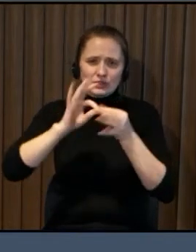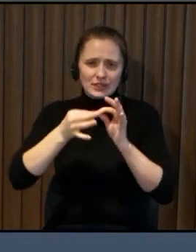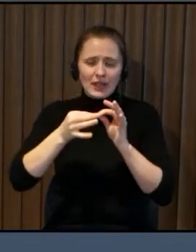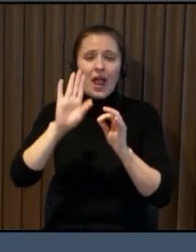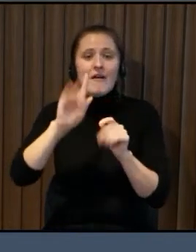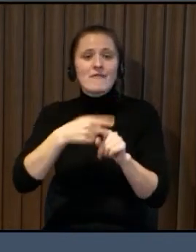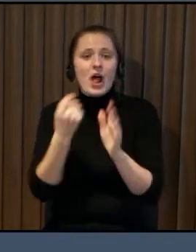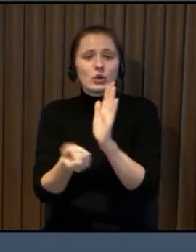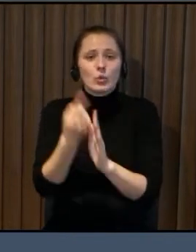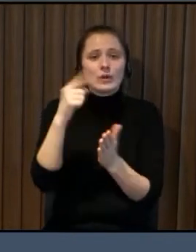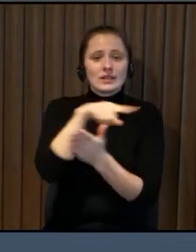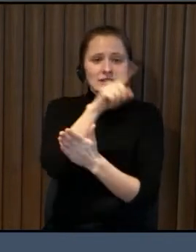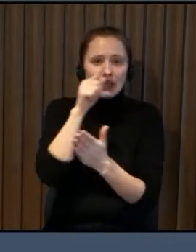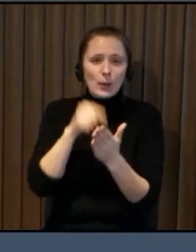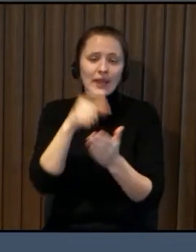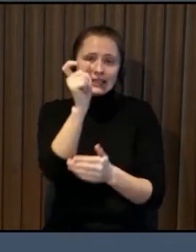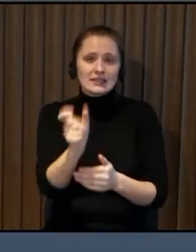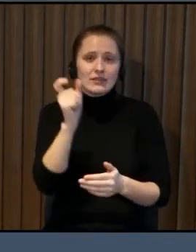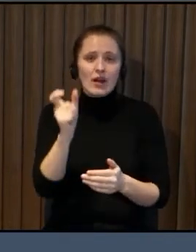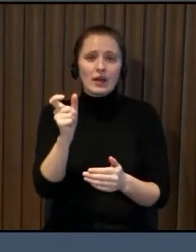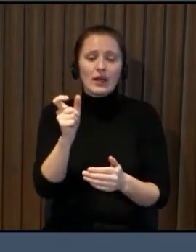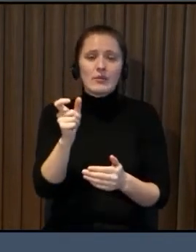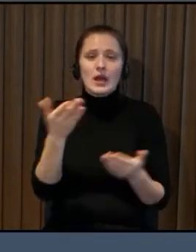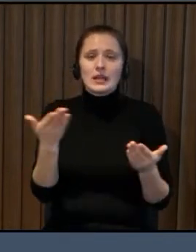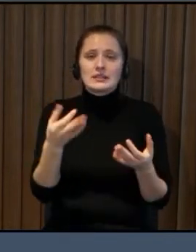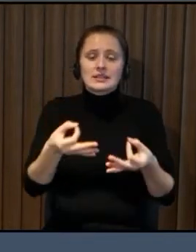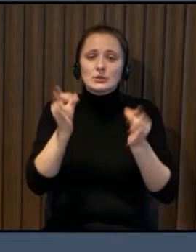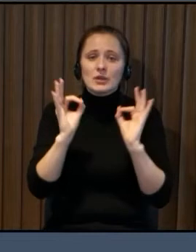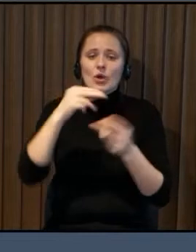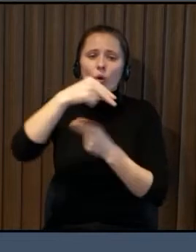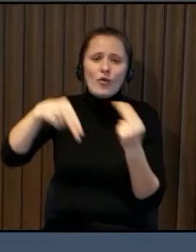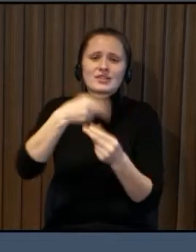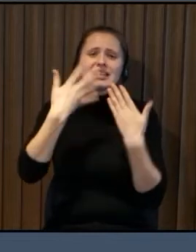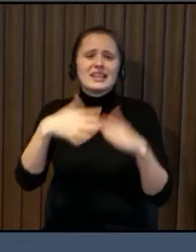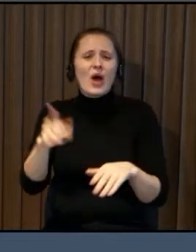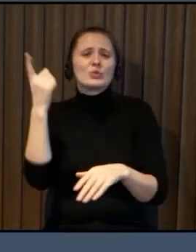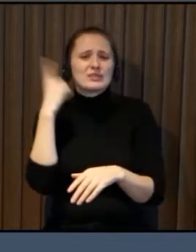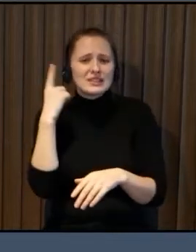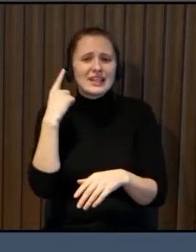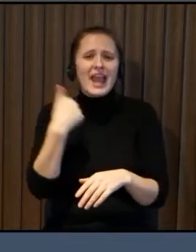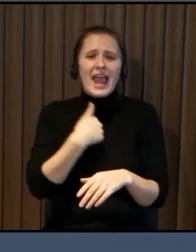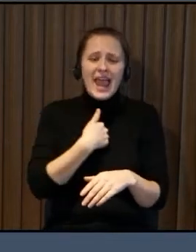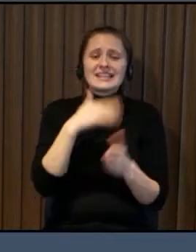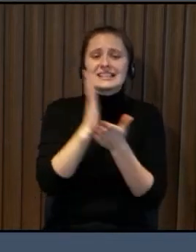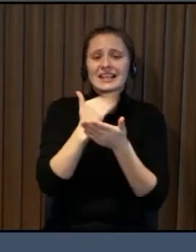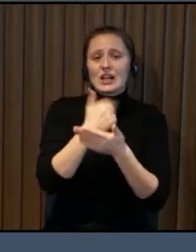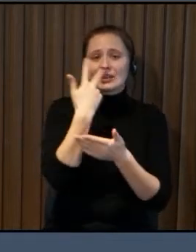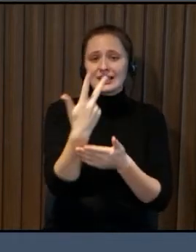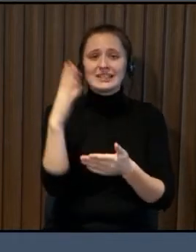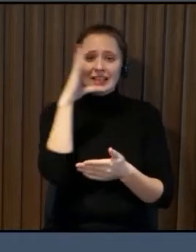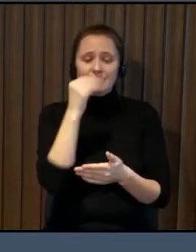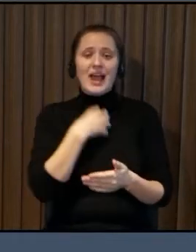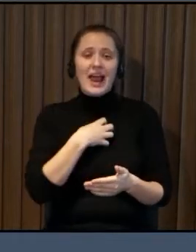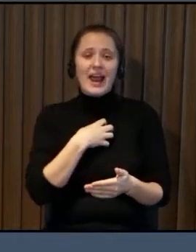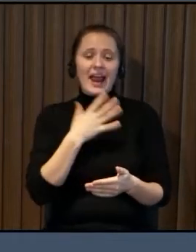about subtitles a little bit later. So the question is, which is important for us, and we heard in this conference quite